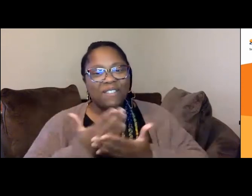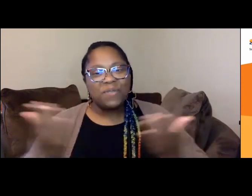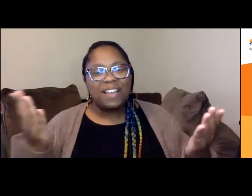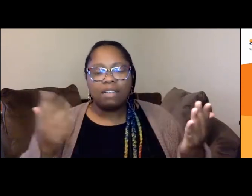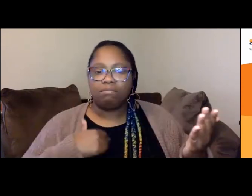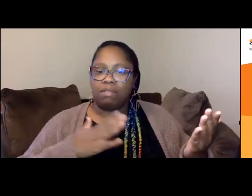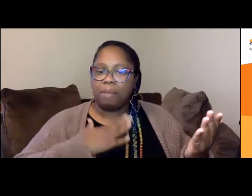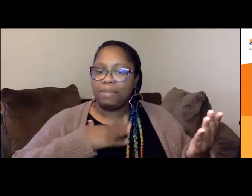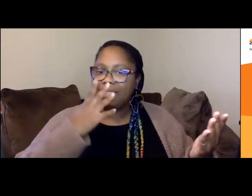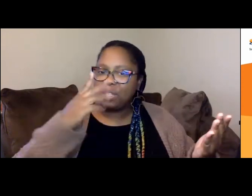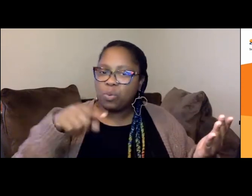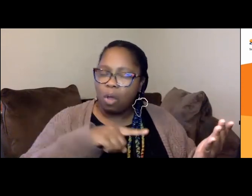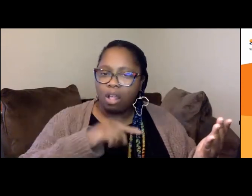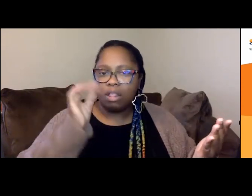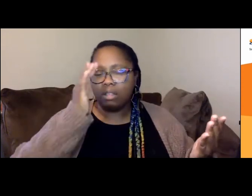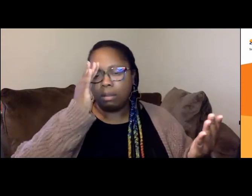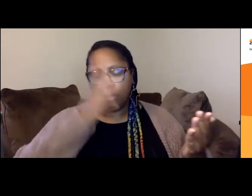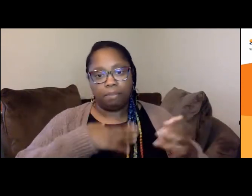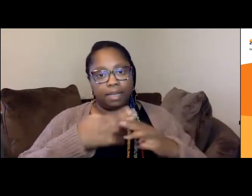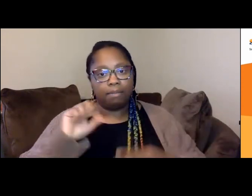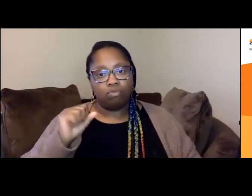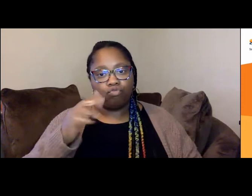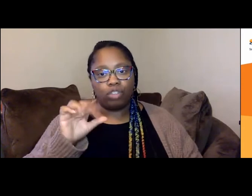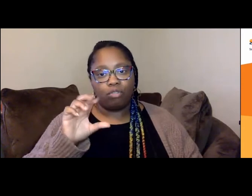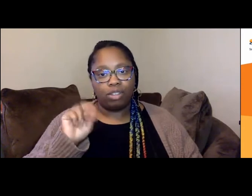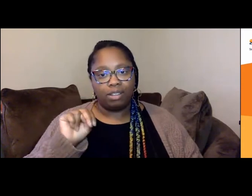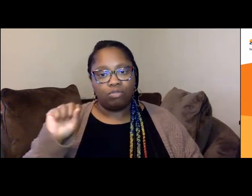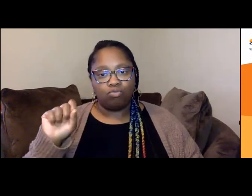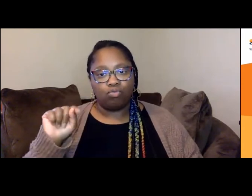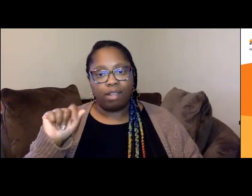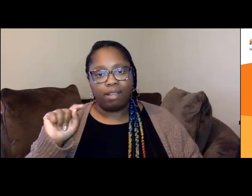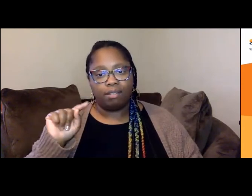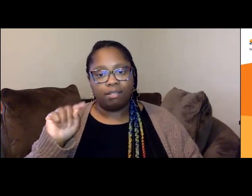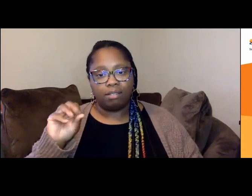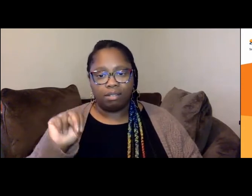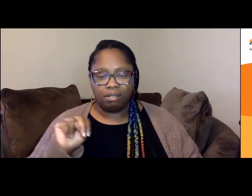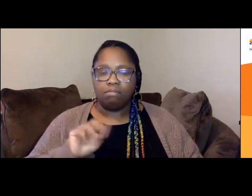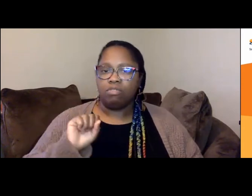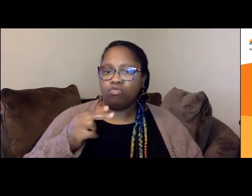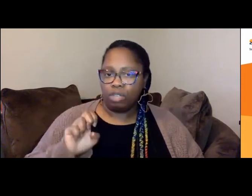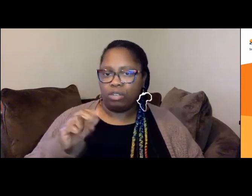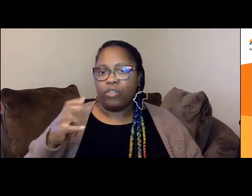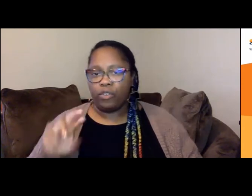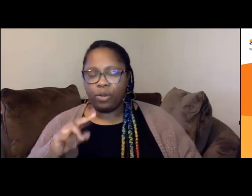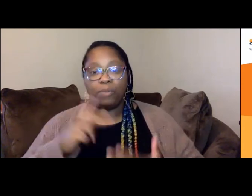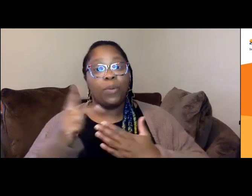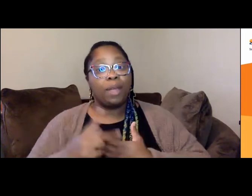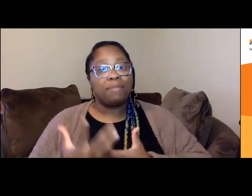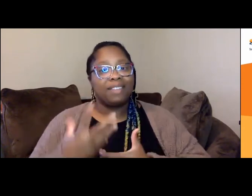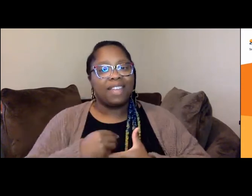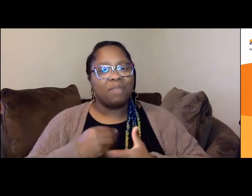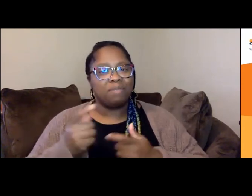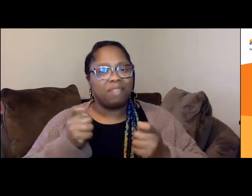to see you all. My name is Sharon Stratton, pronouns she, her, and I'm the Programs and Engagement Manager